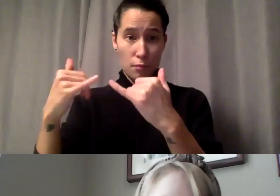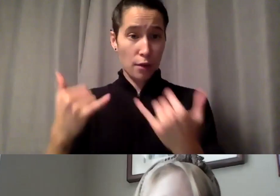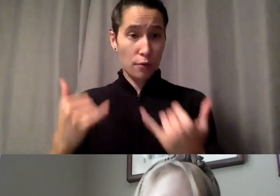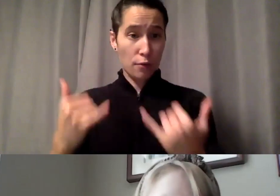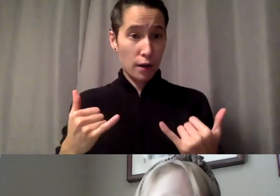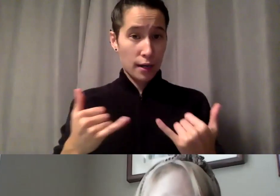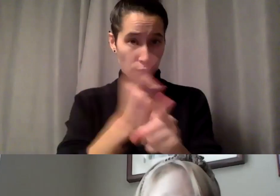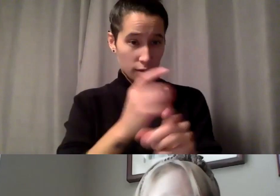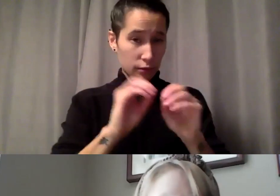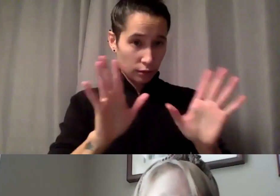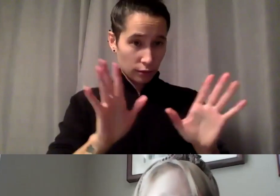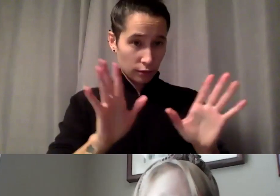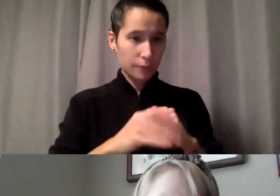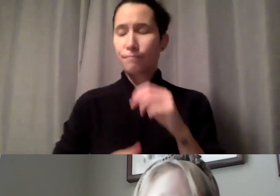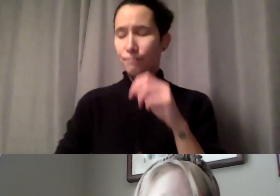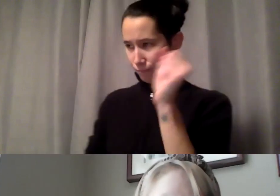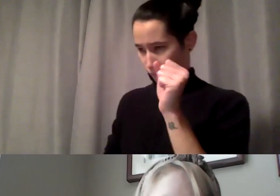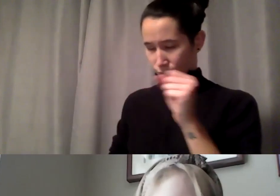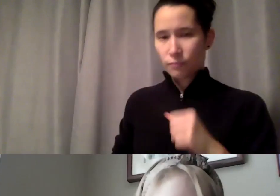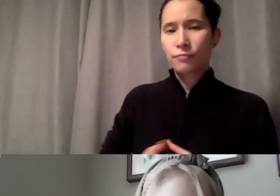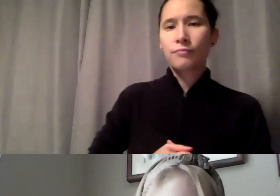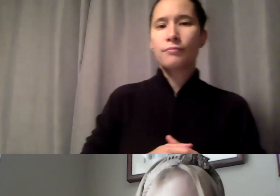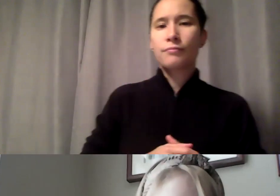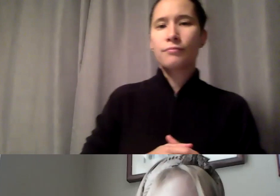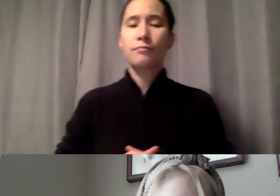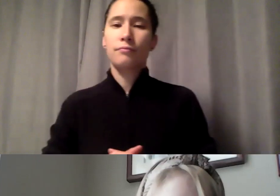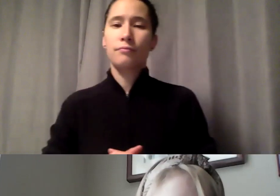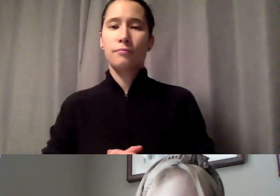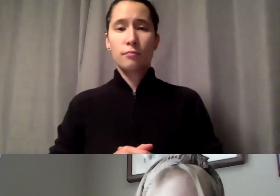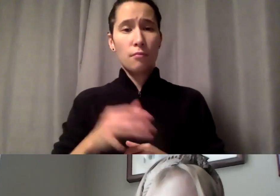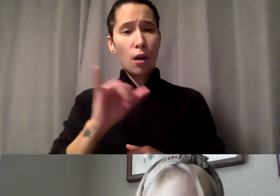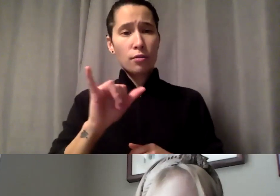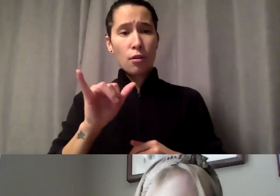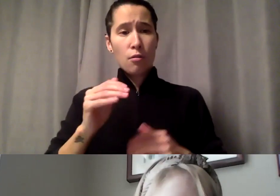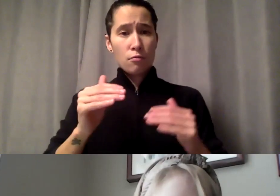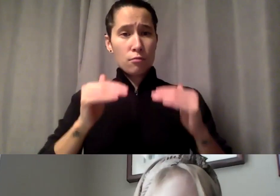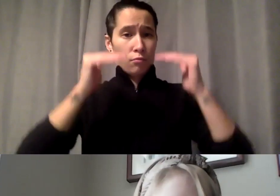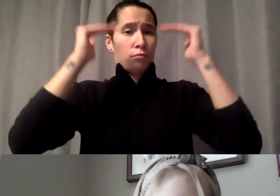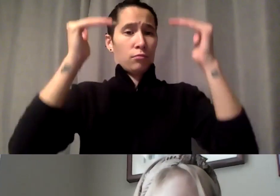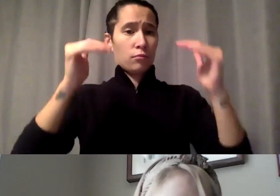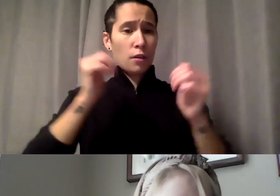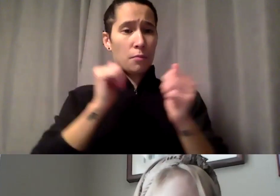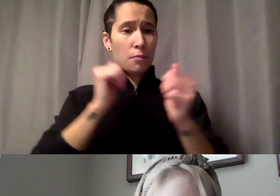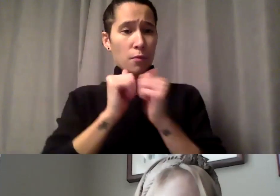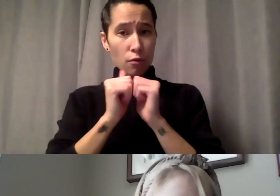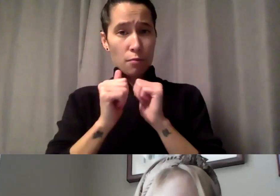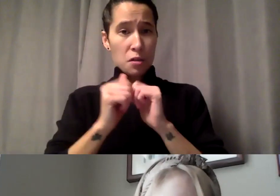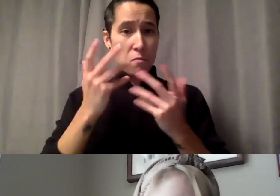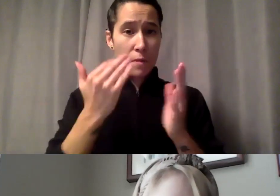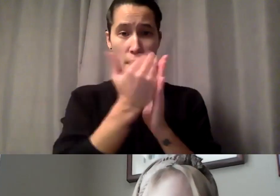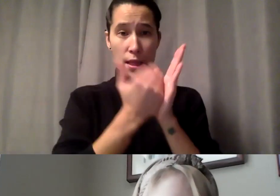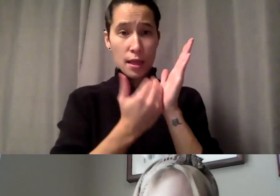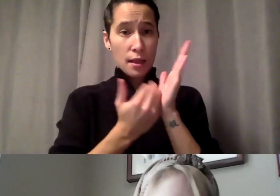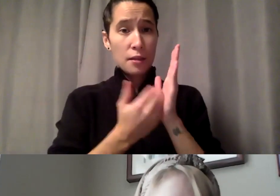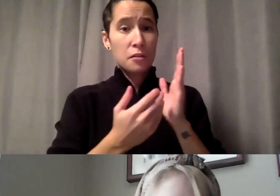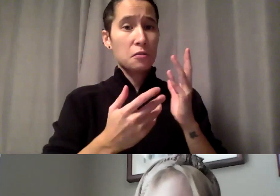Correct. Yes, okay. And do we see the performance expanding anytime soon?